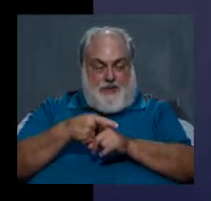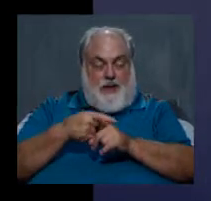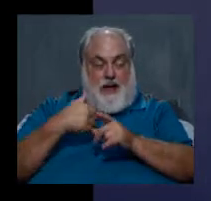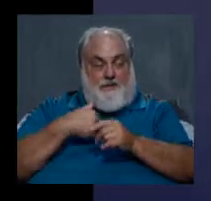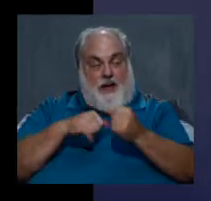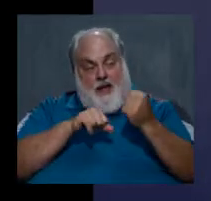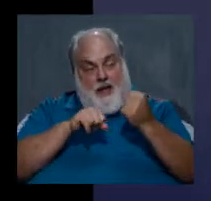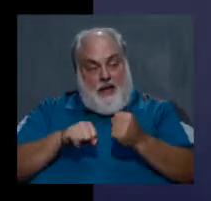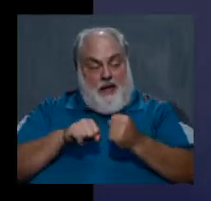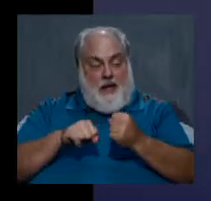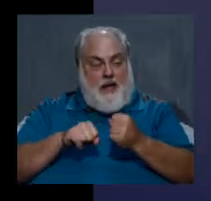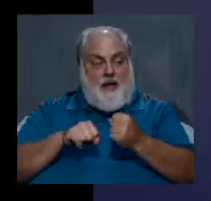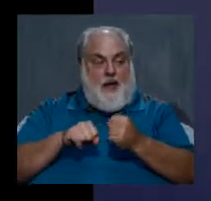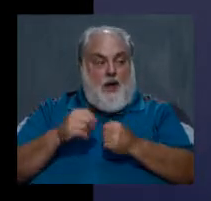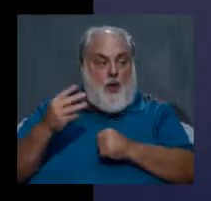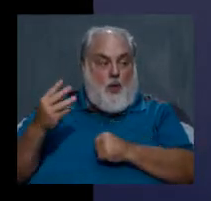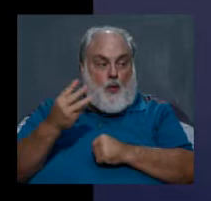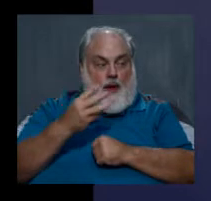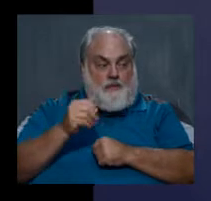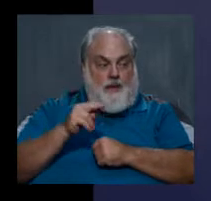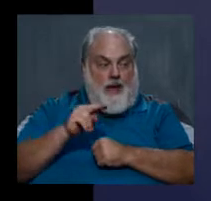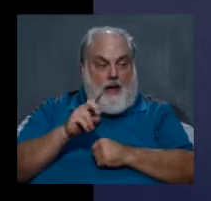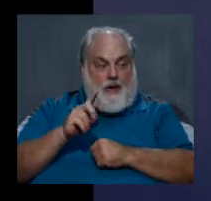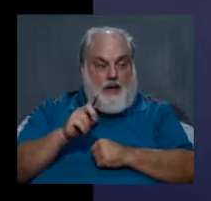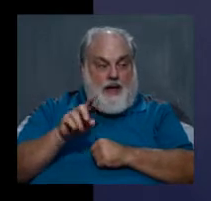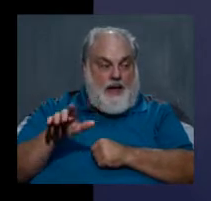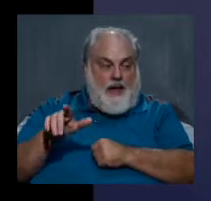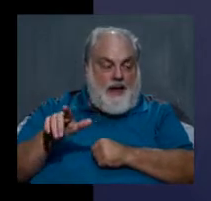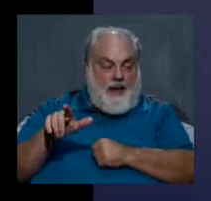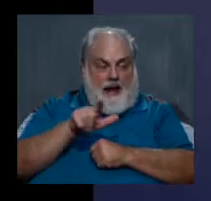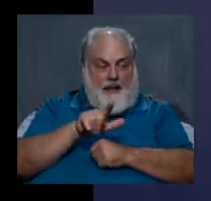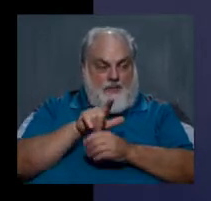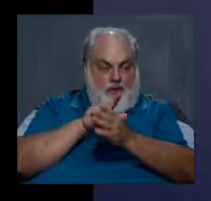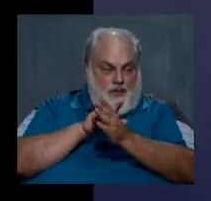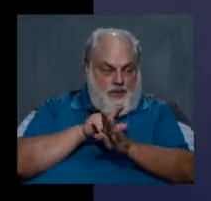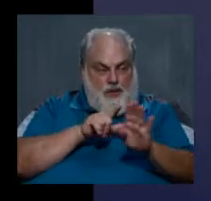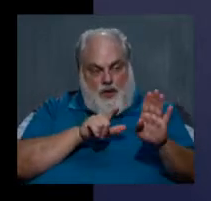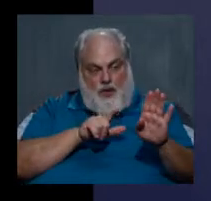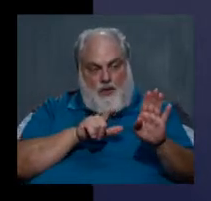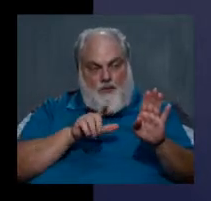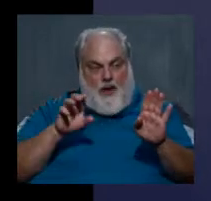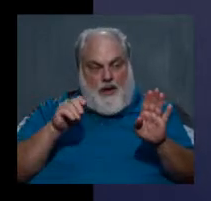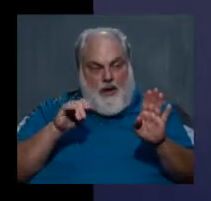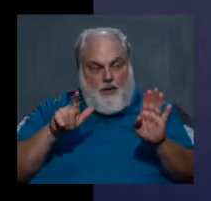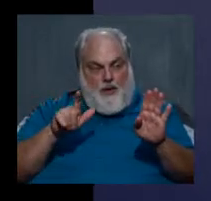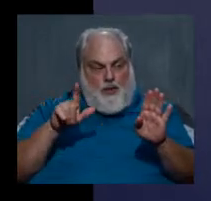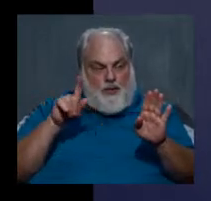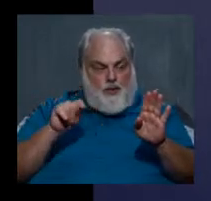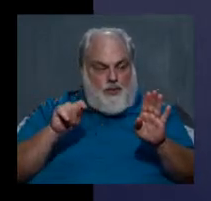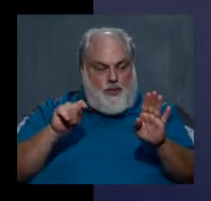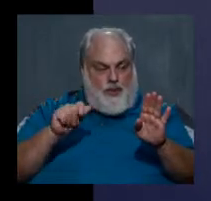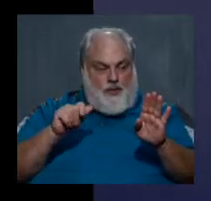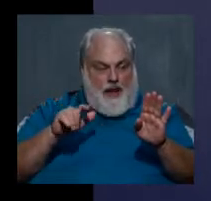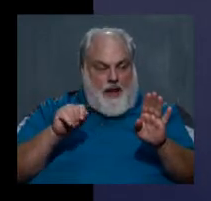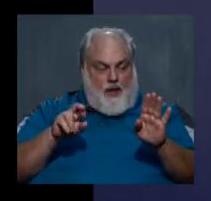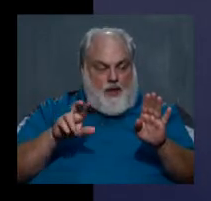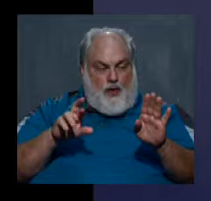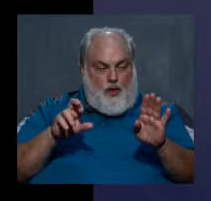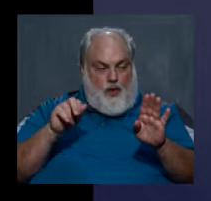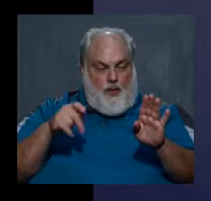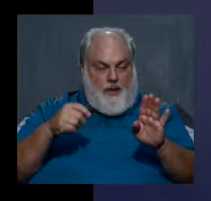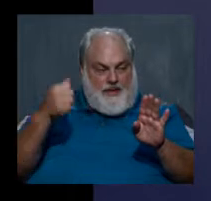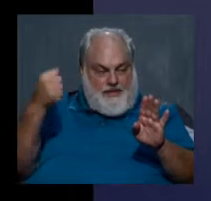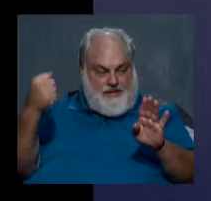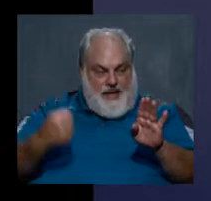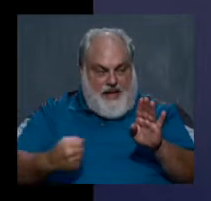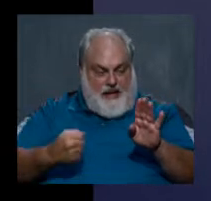heavy westbound left turn from Cantrell going to Taylor Loop south. And